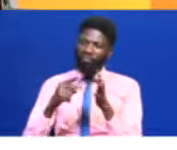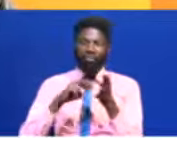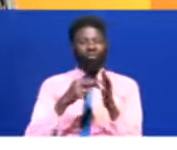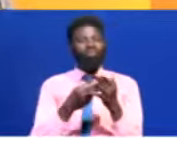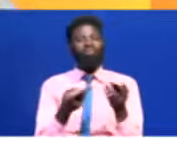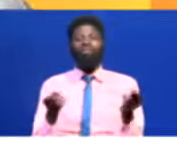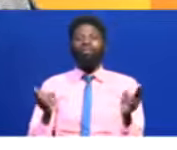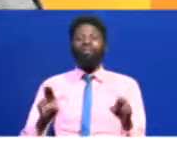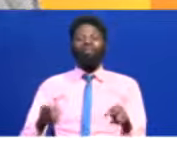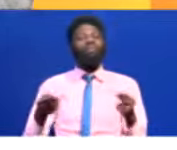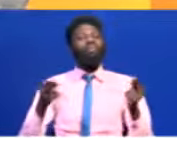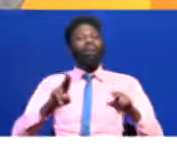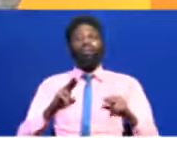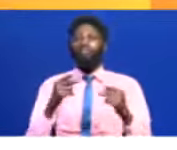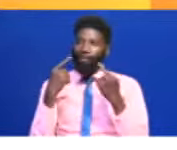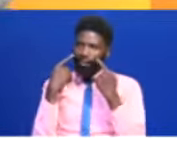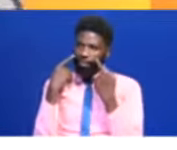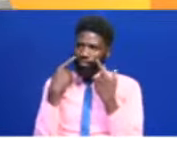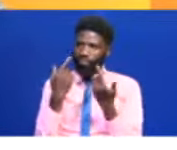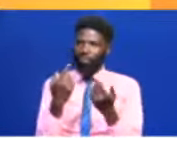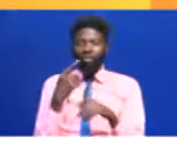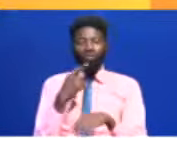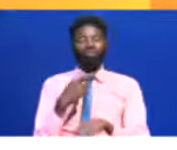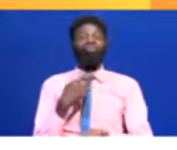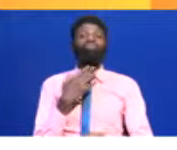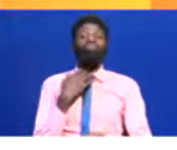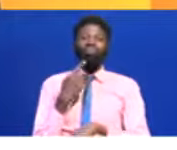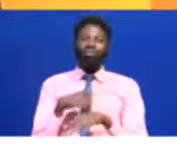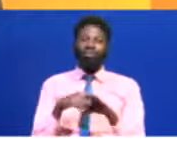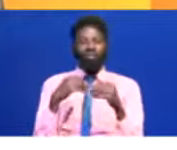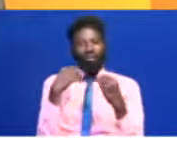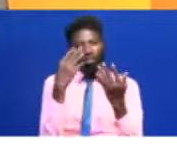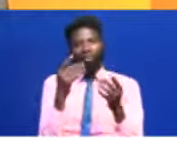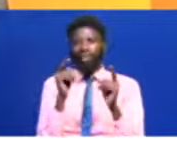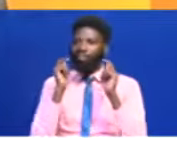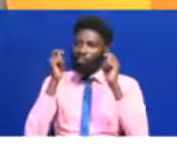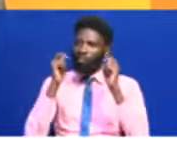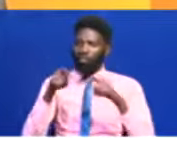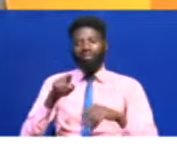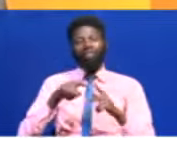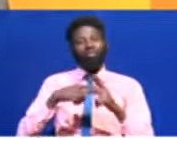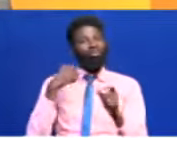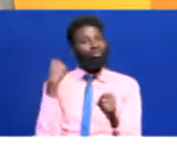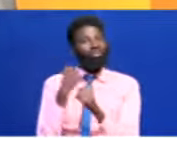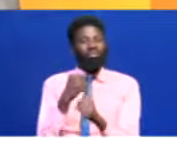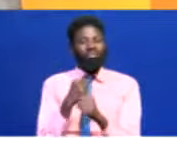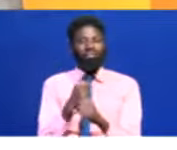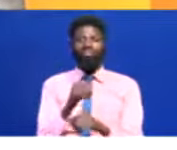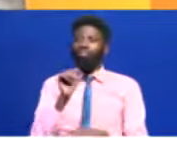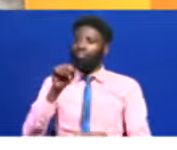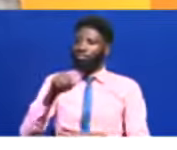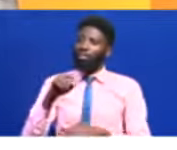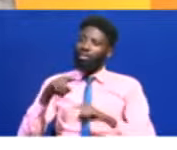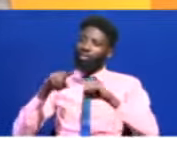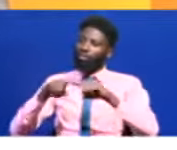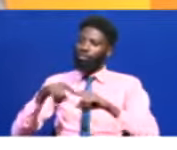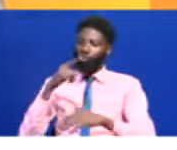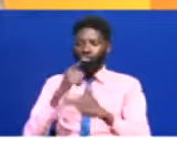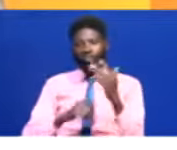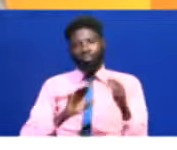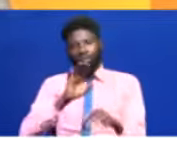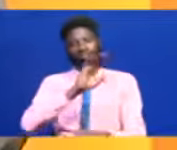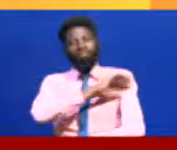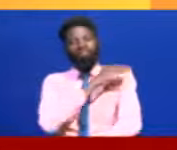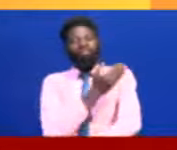happening. We want, once we give you, you are given that tender, you start working. You know, so here it all depends on your capacity.